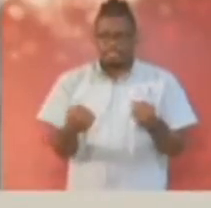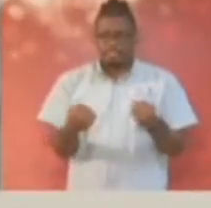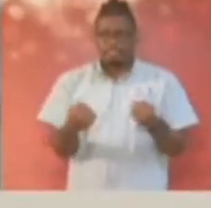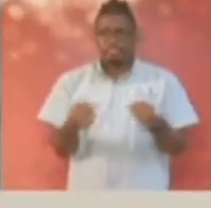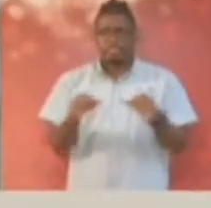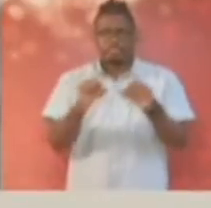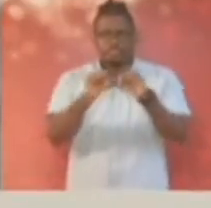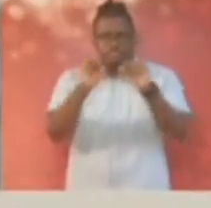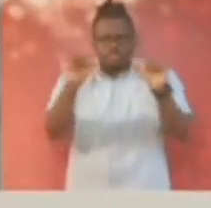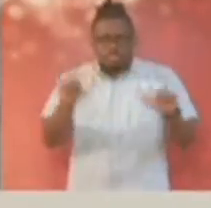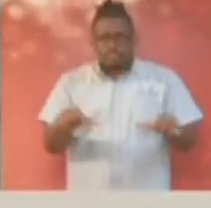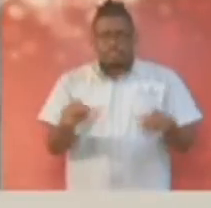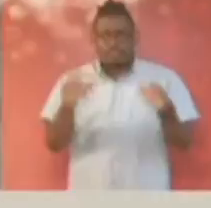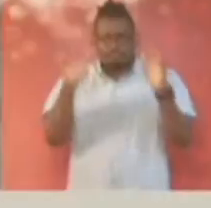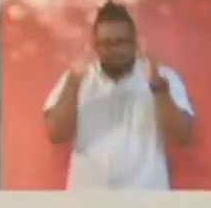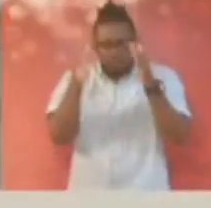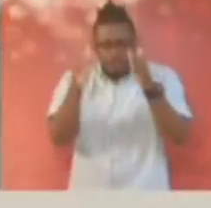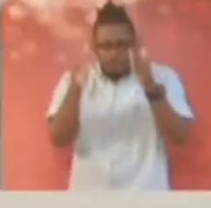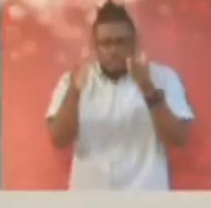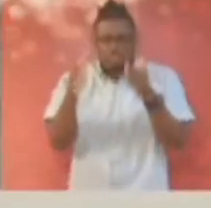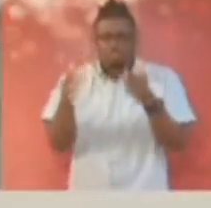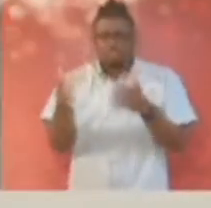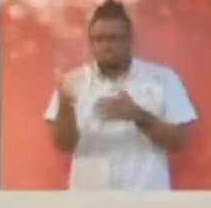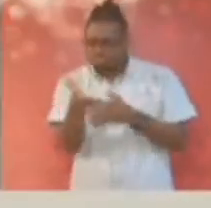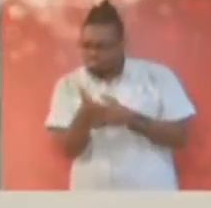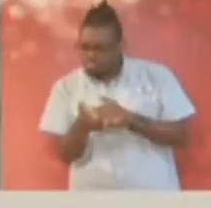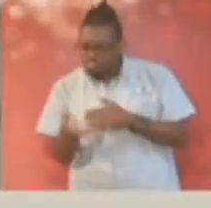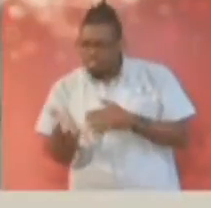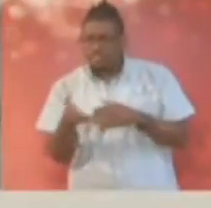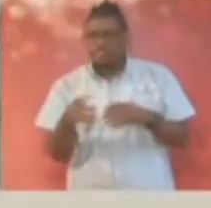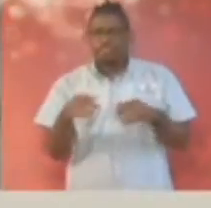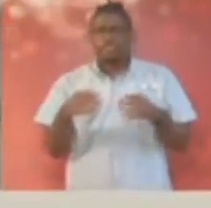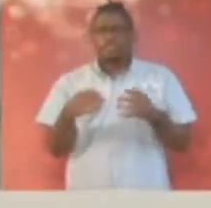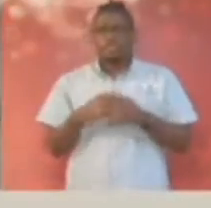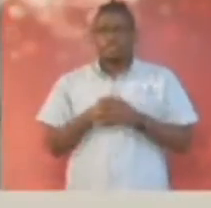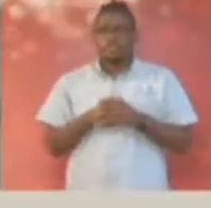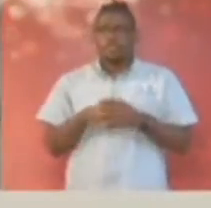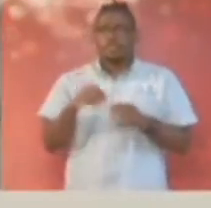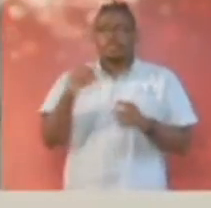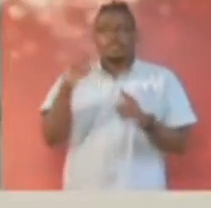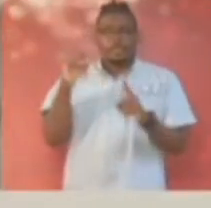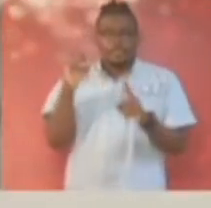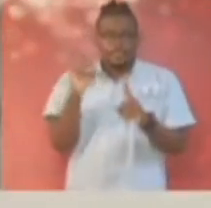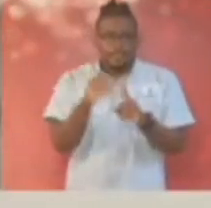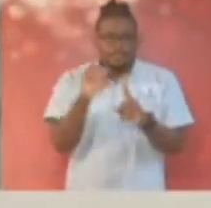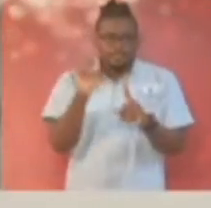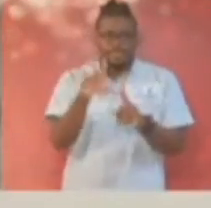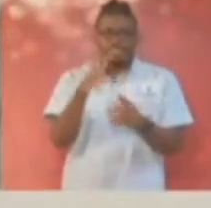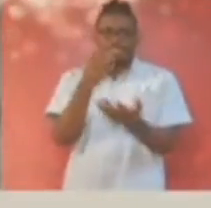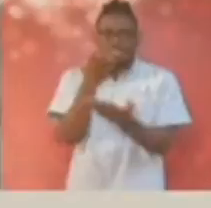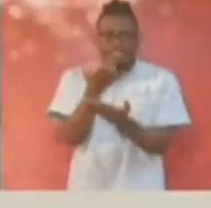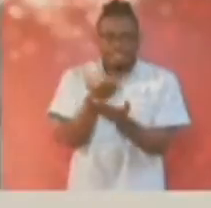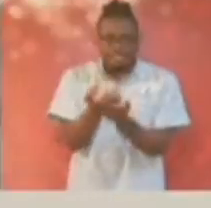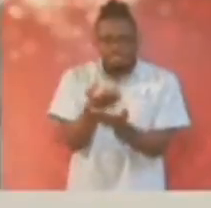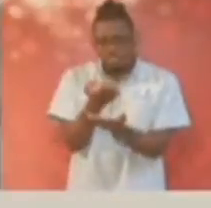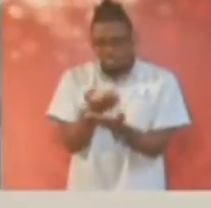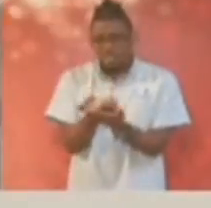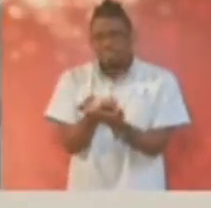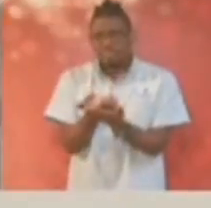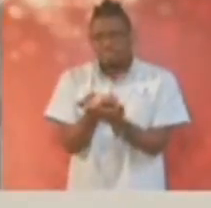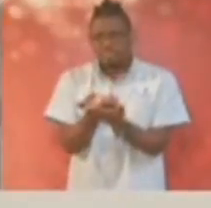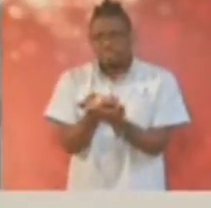and well-being of the population, but also it affects seriously the economic burden that the country has to